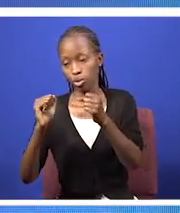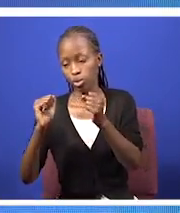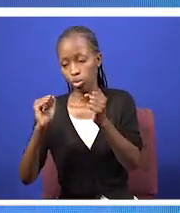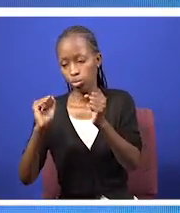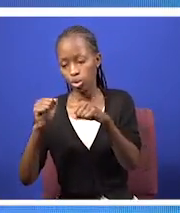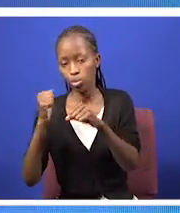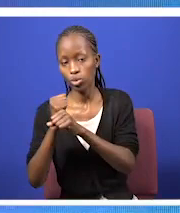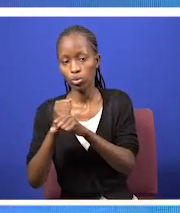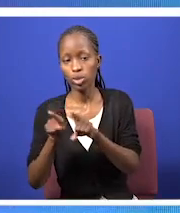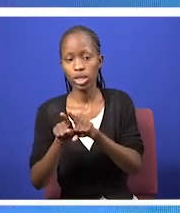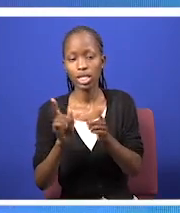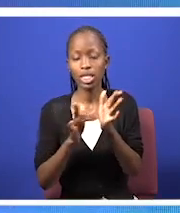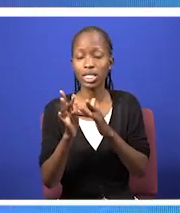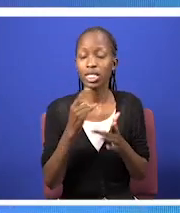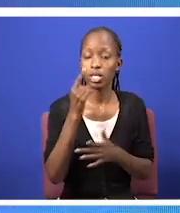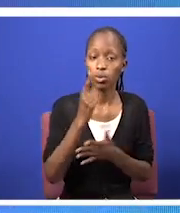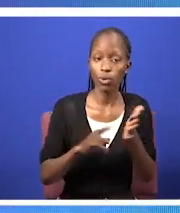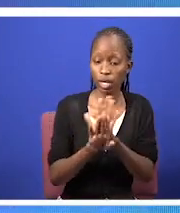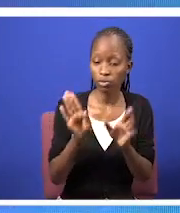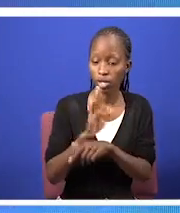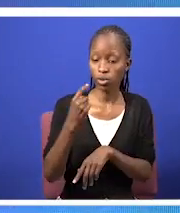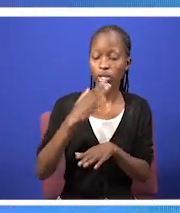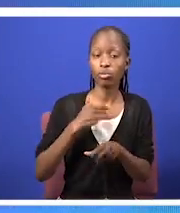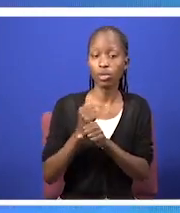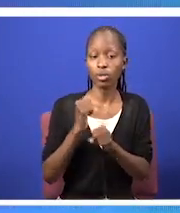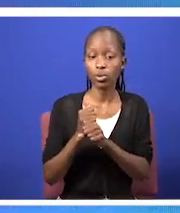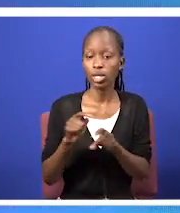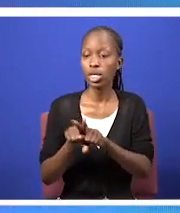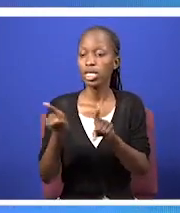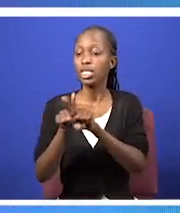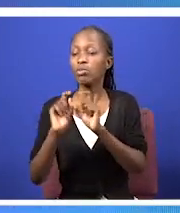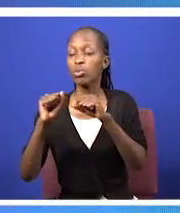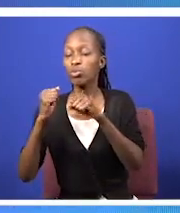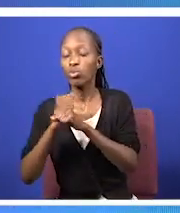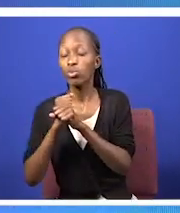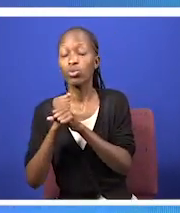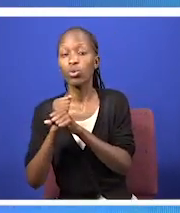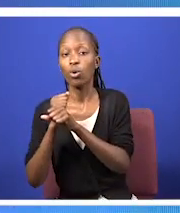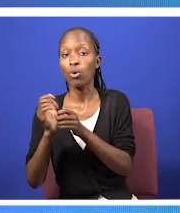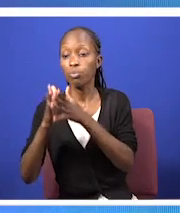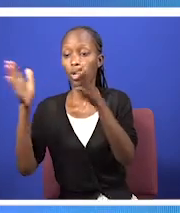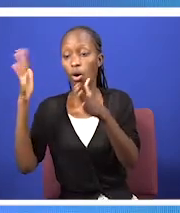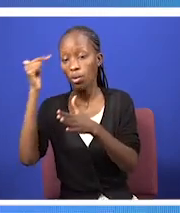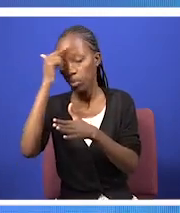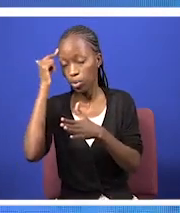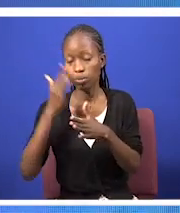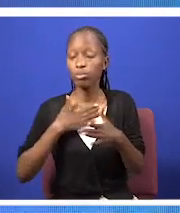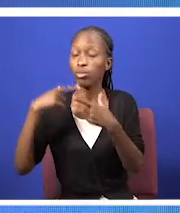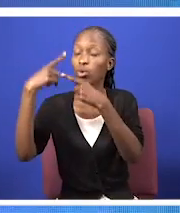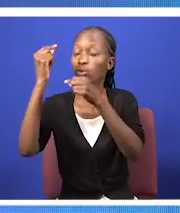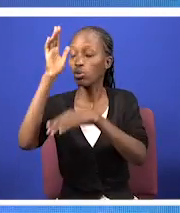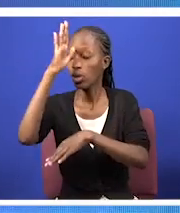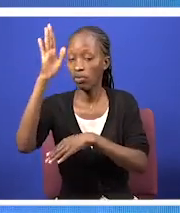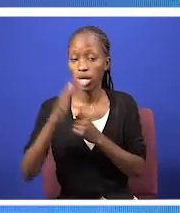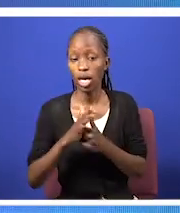Jesus went a step further. He said that everything you saw me do on this earth, you will do, and even greater things, because I go to